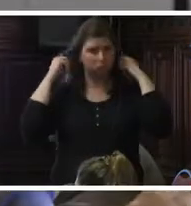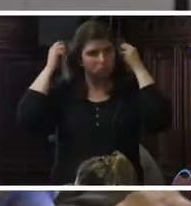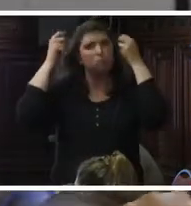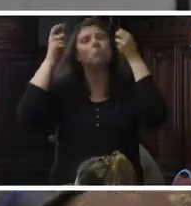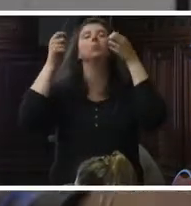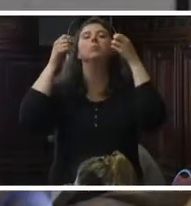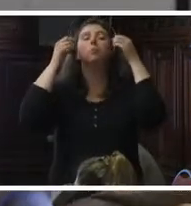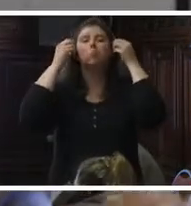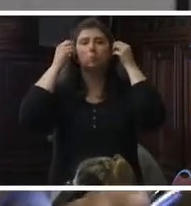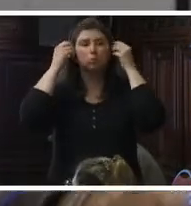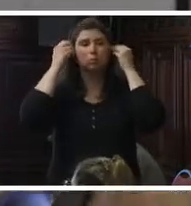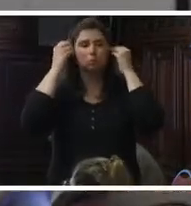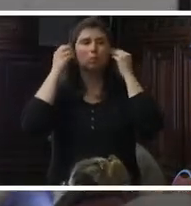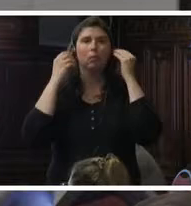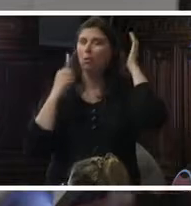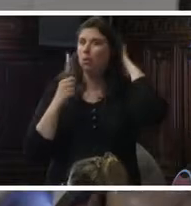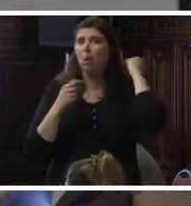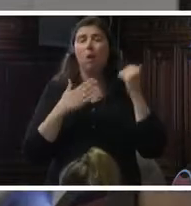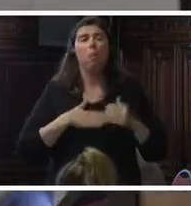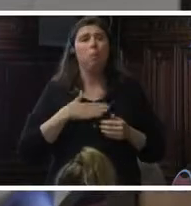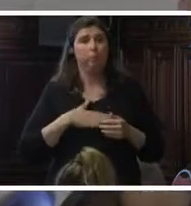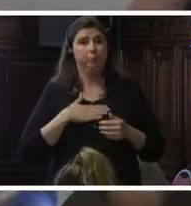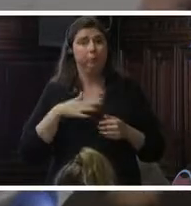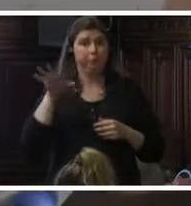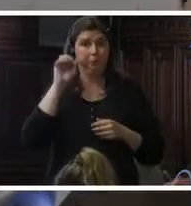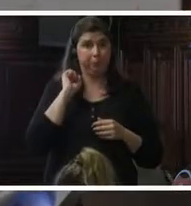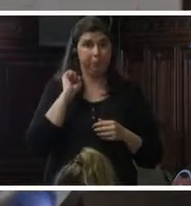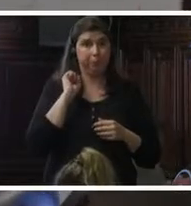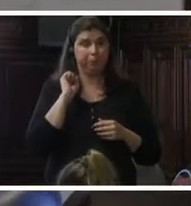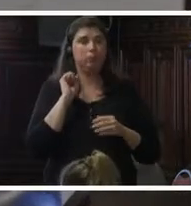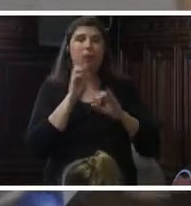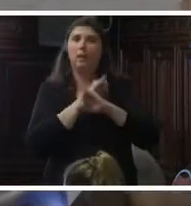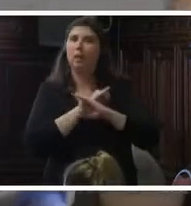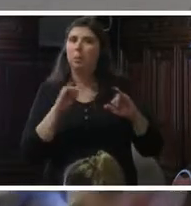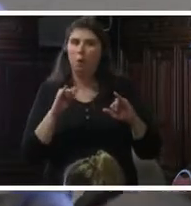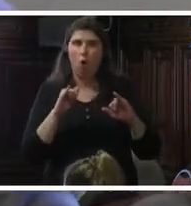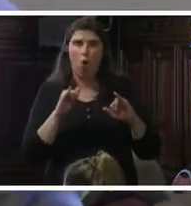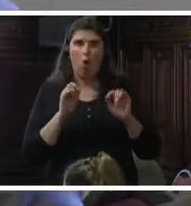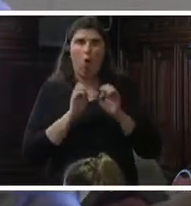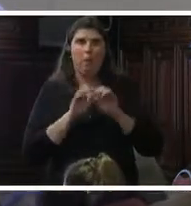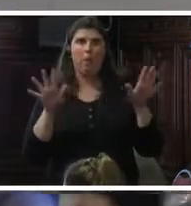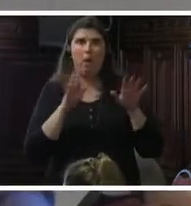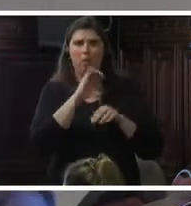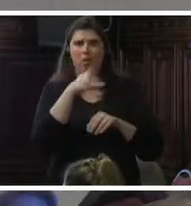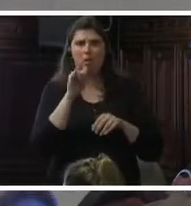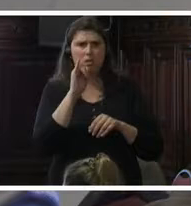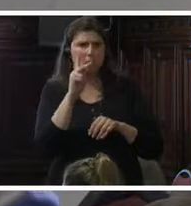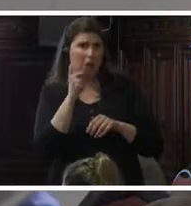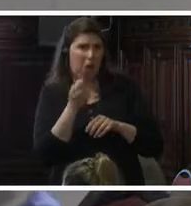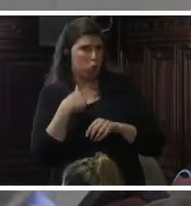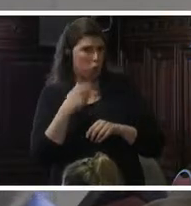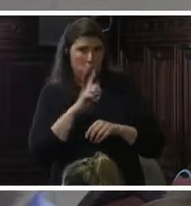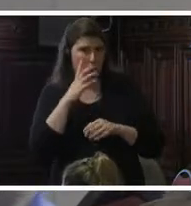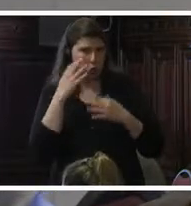I'm happy to hear you say that the Zika virus is over. I'm not sure myself. Is anybody